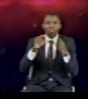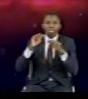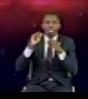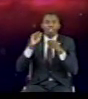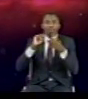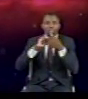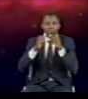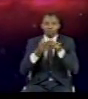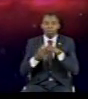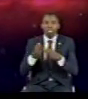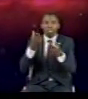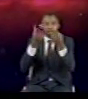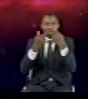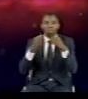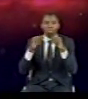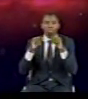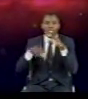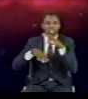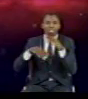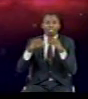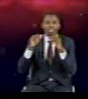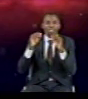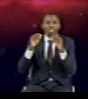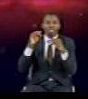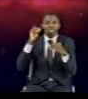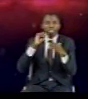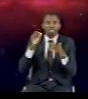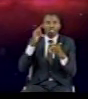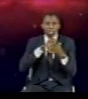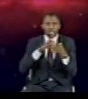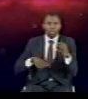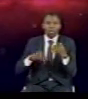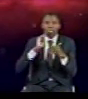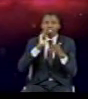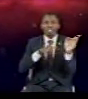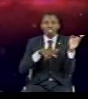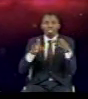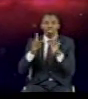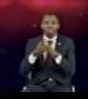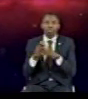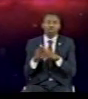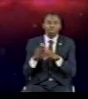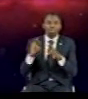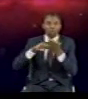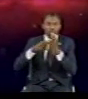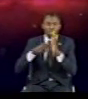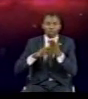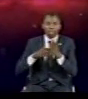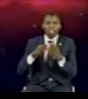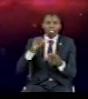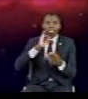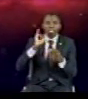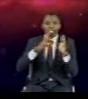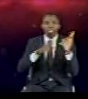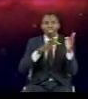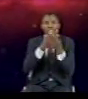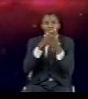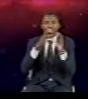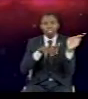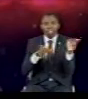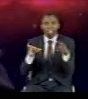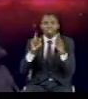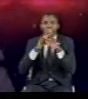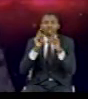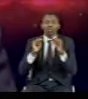of places. The Lord himself is ready to repair, is ready to redeem, is ready to